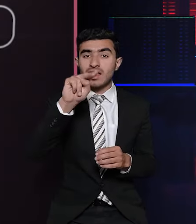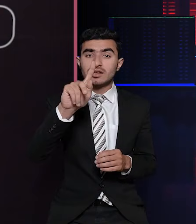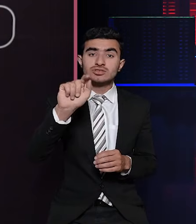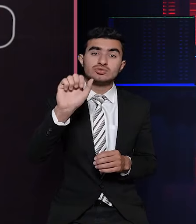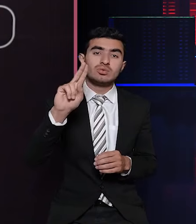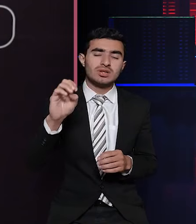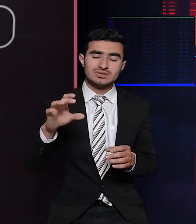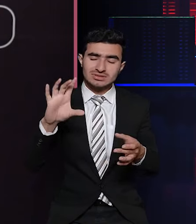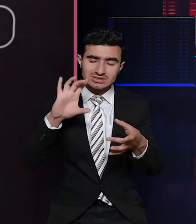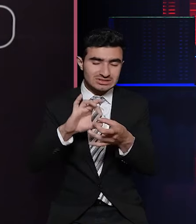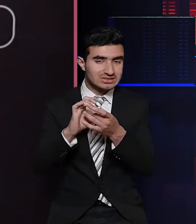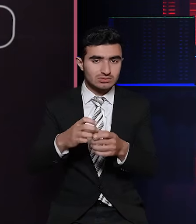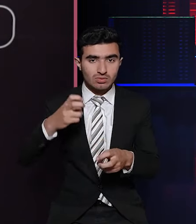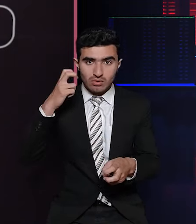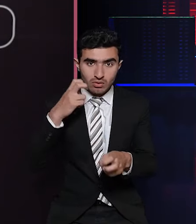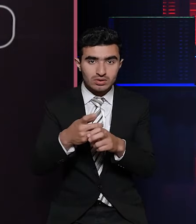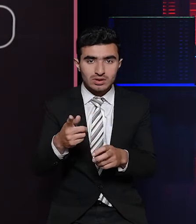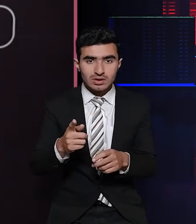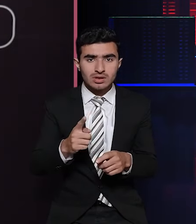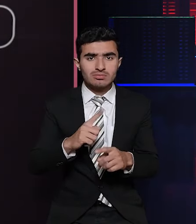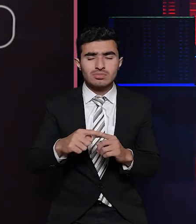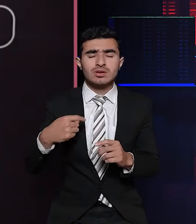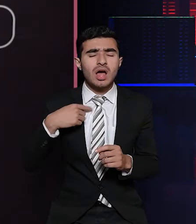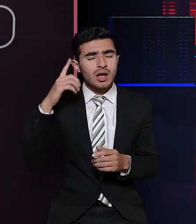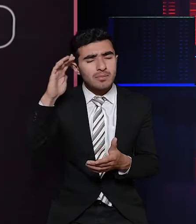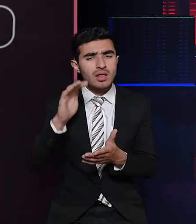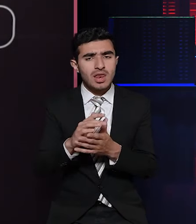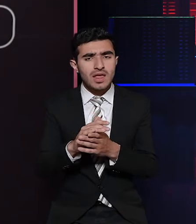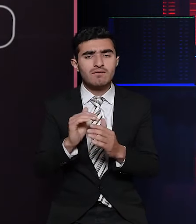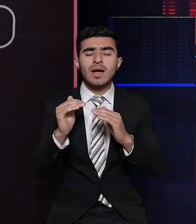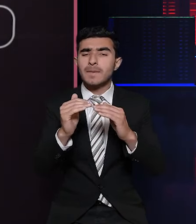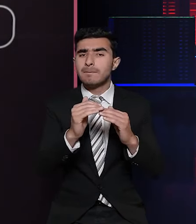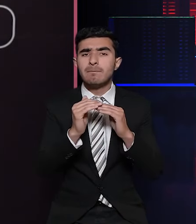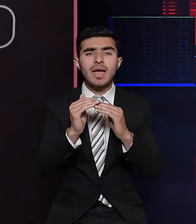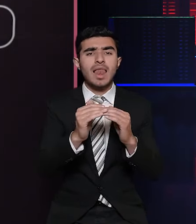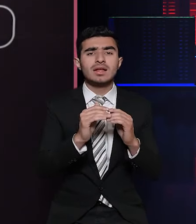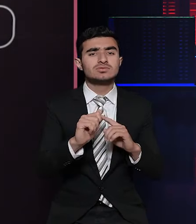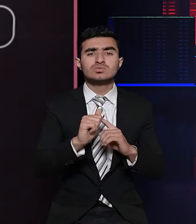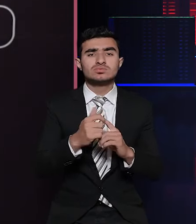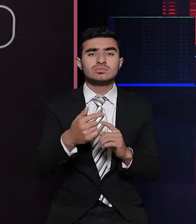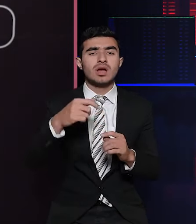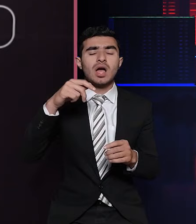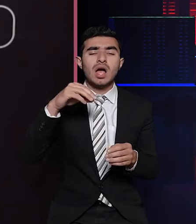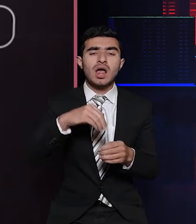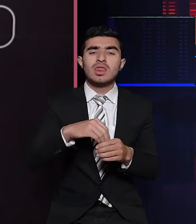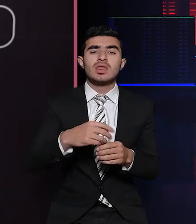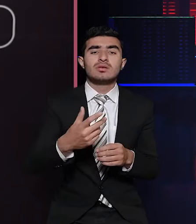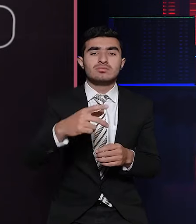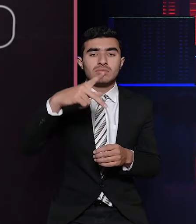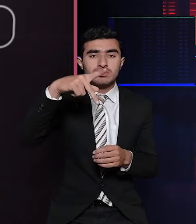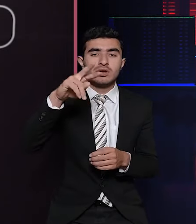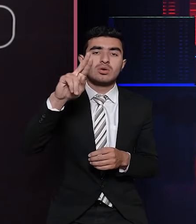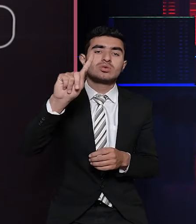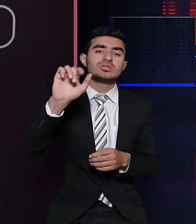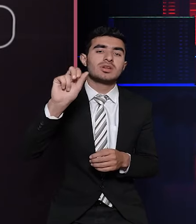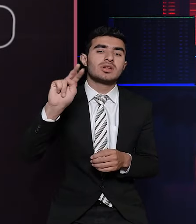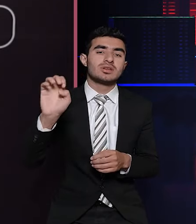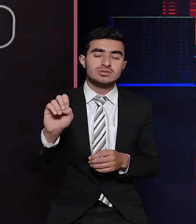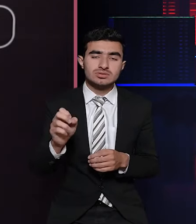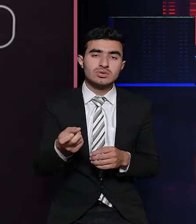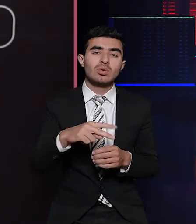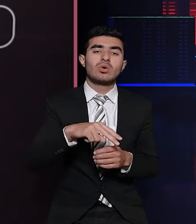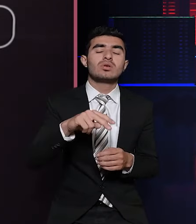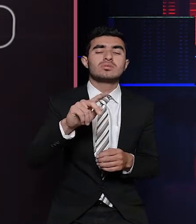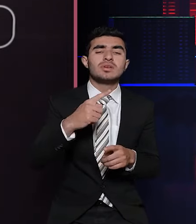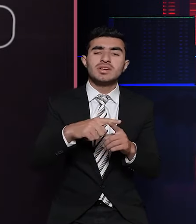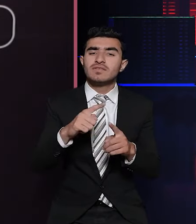balanced lifestyle jisme aapke carbohydrates, proteins, fats, sari jo nutrients hai, they should be in macros